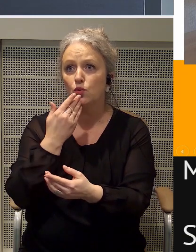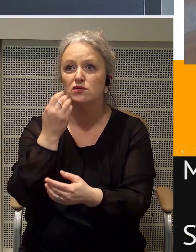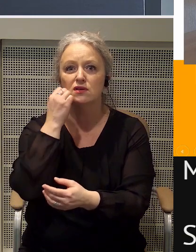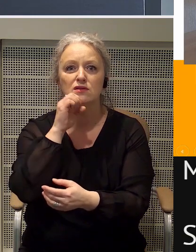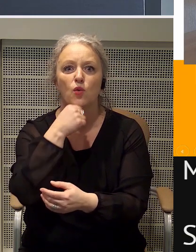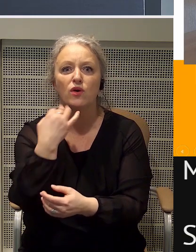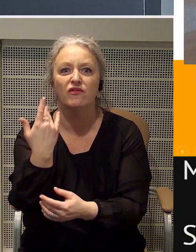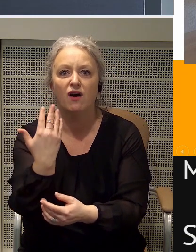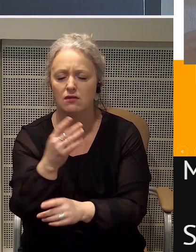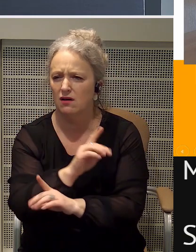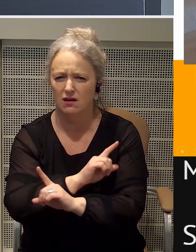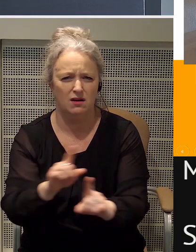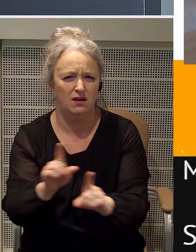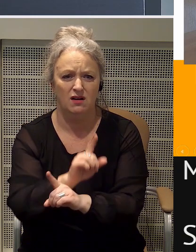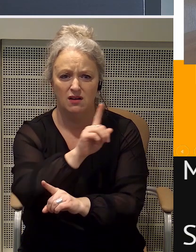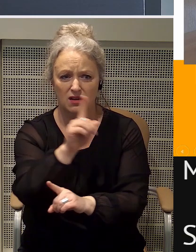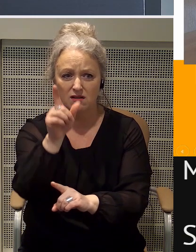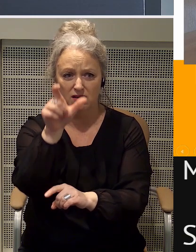Microphone, please.